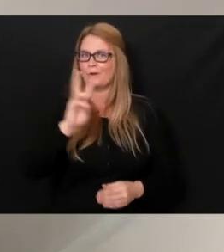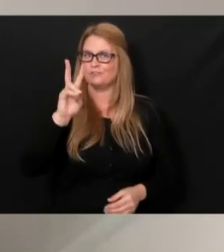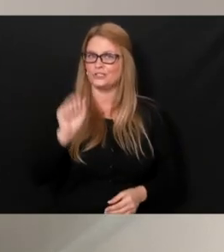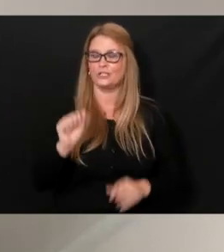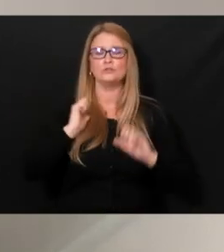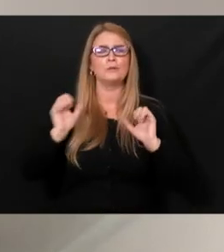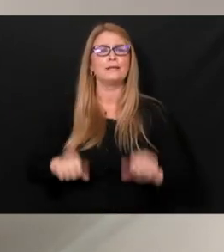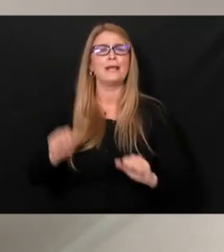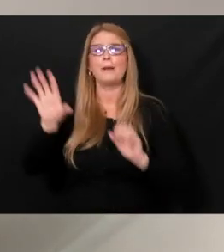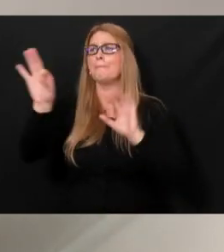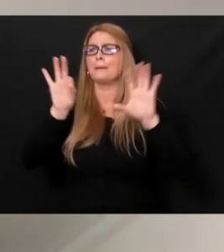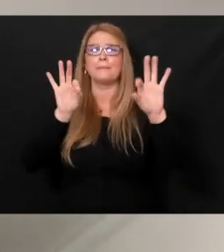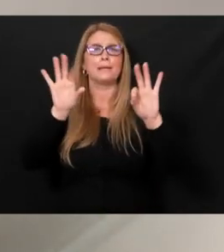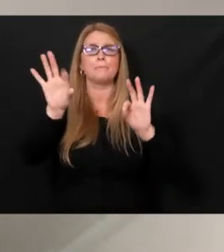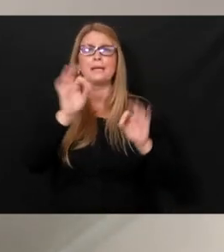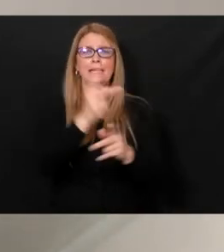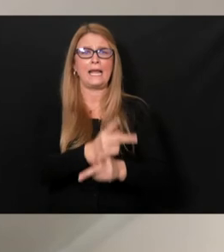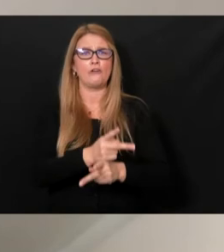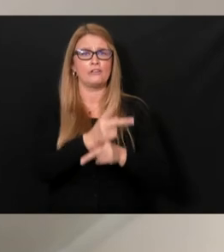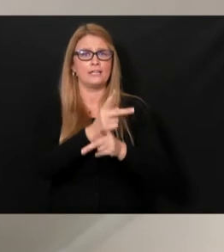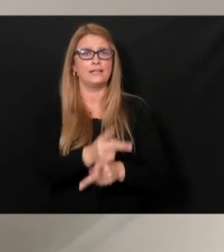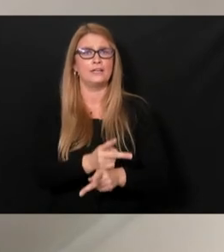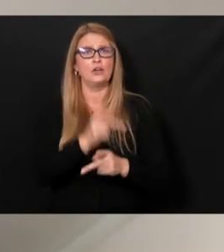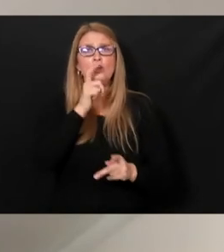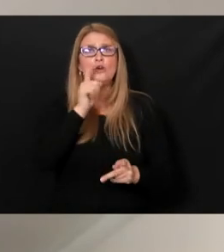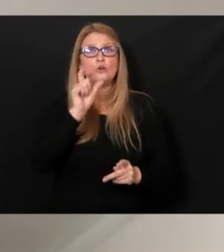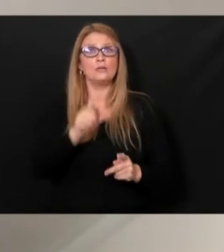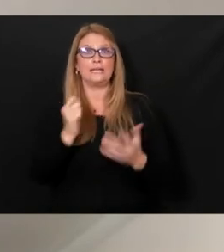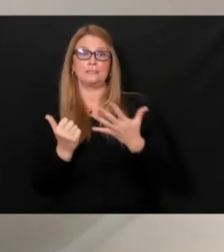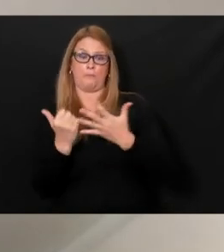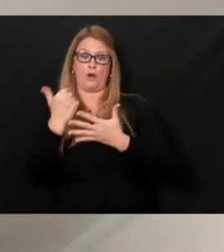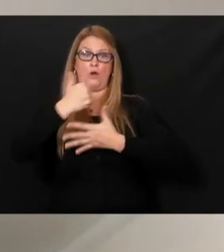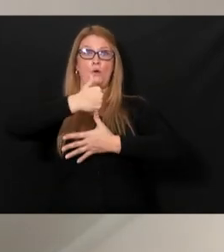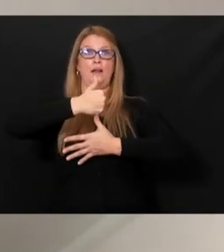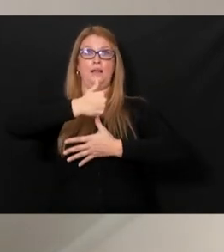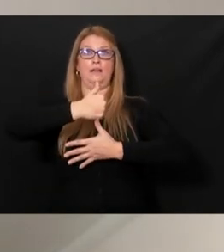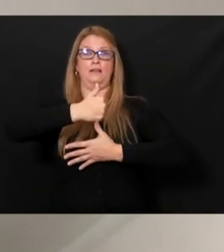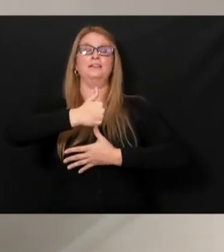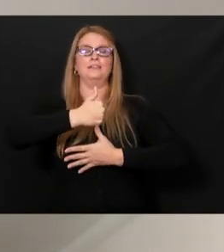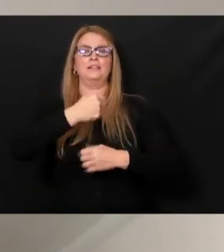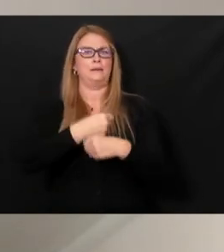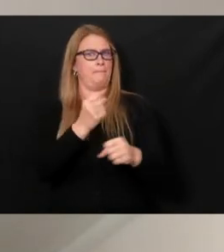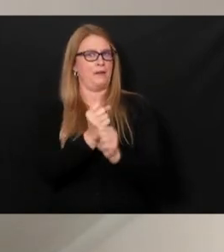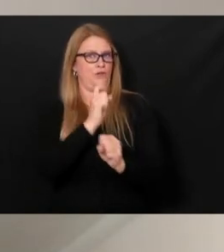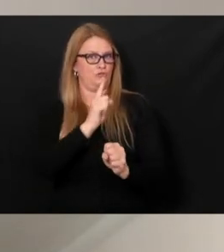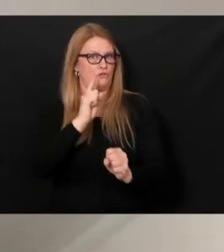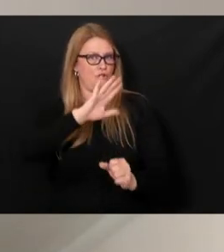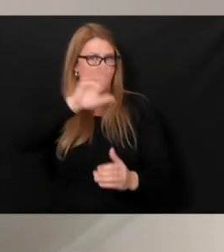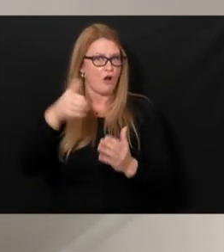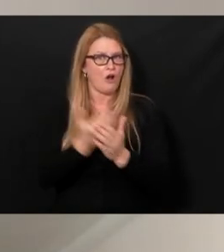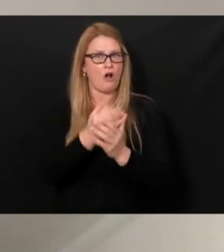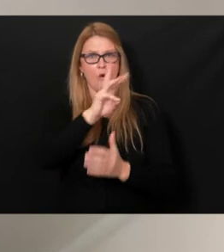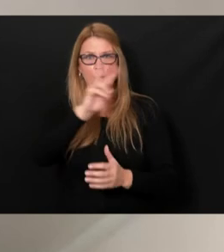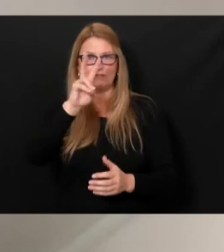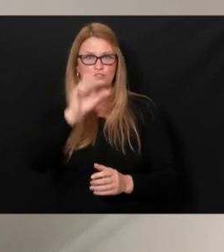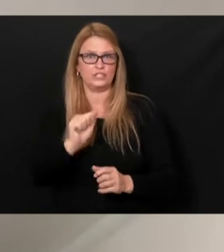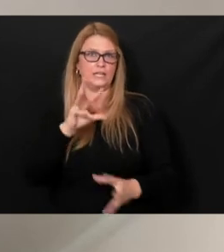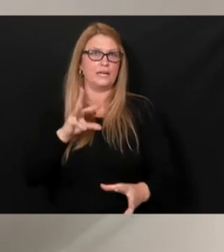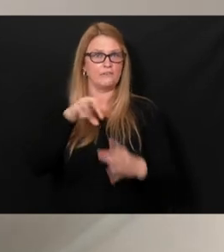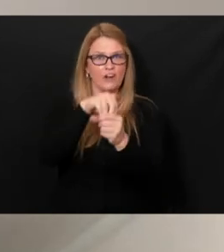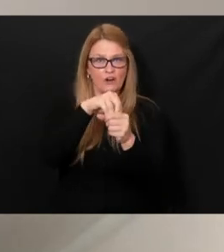carefully from that list in our priority scheme to make sure that no West Virginia is left behind and